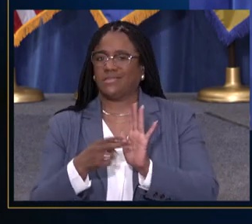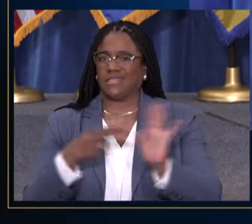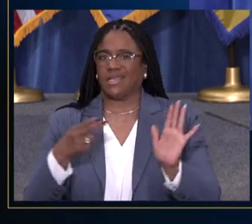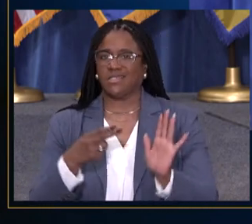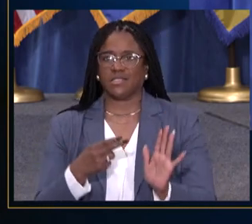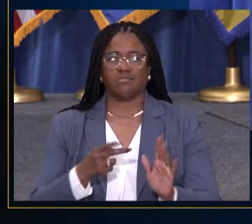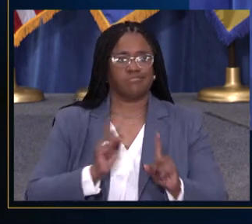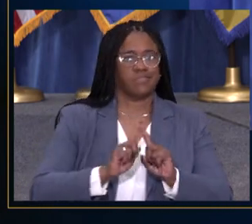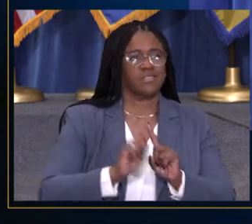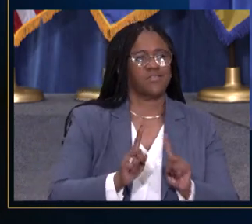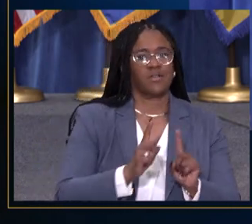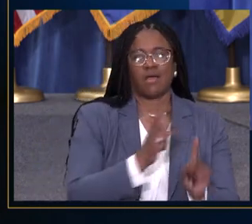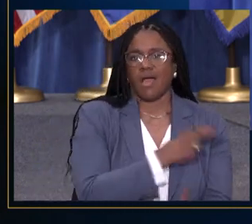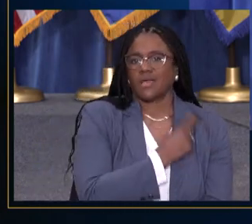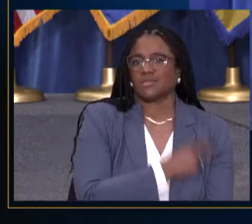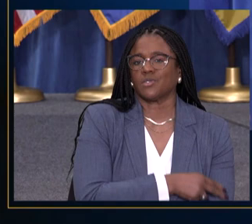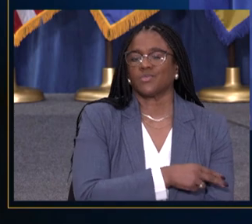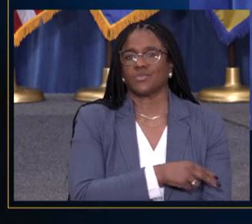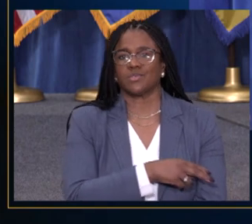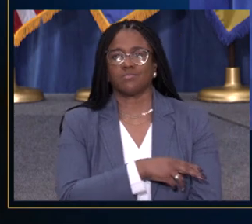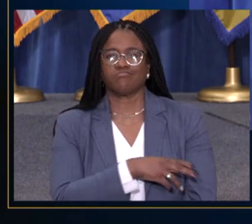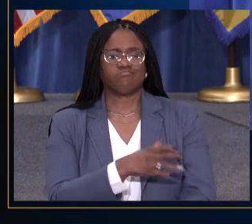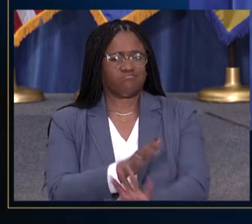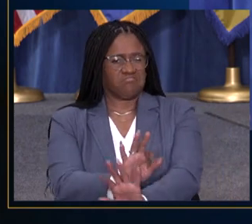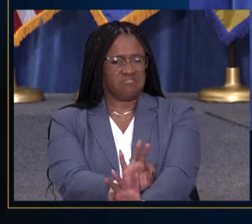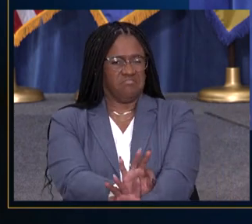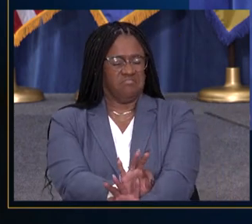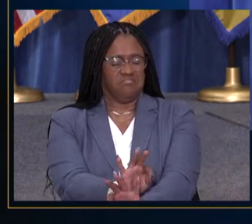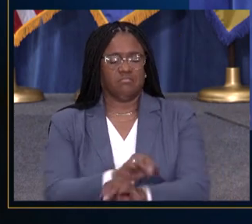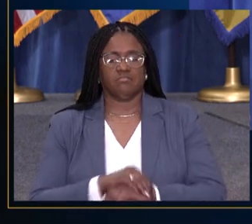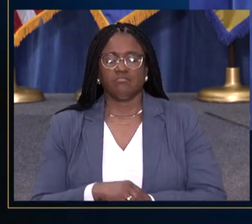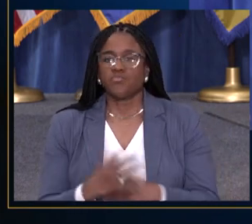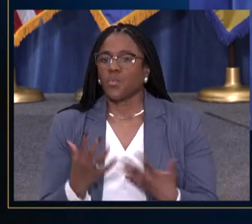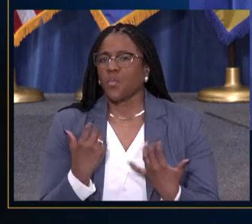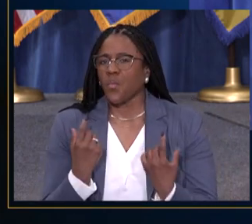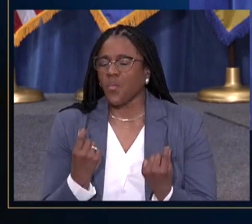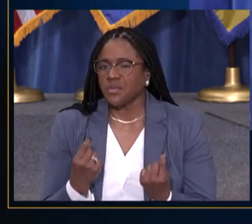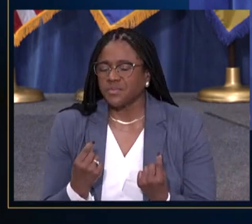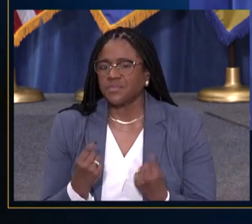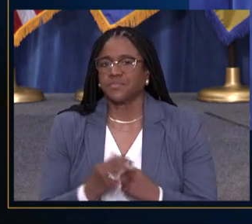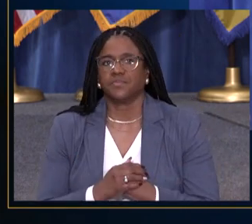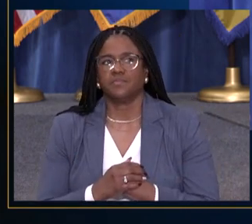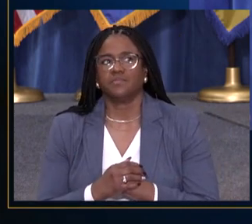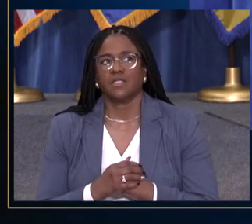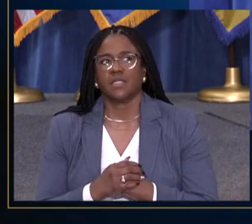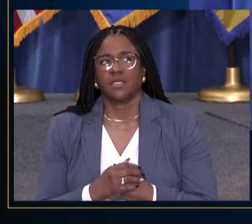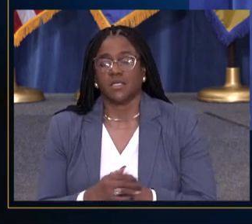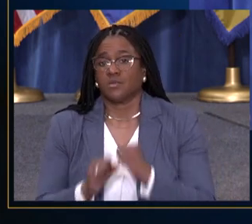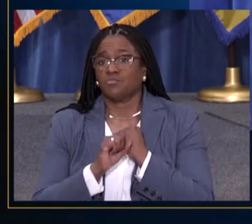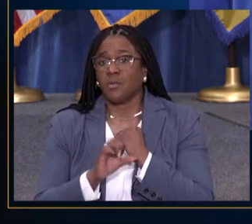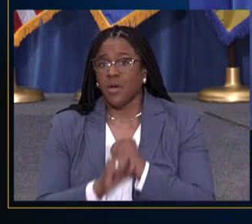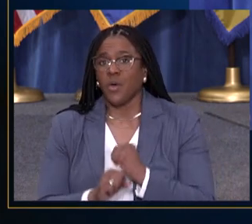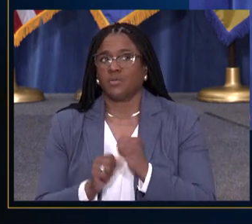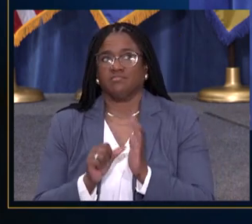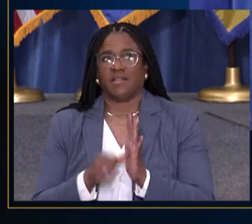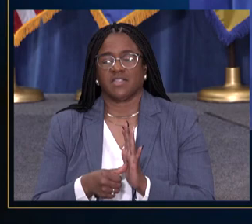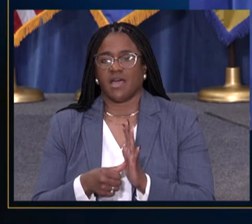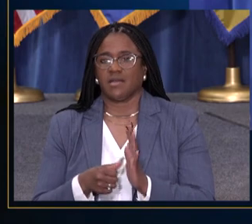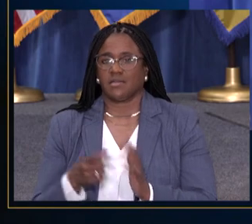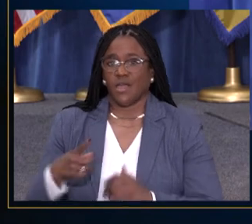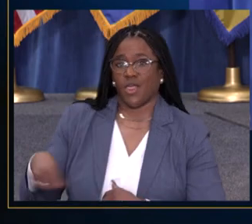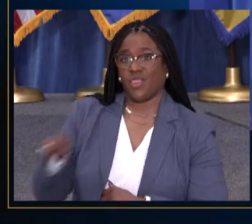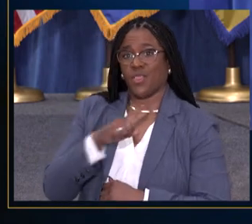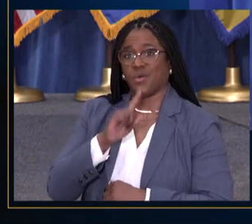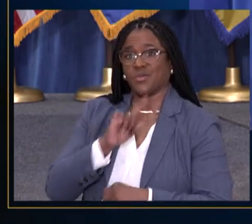different hospitals and things like that. And what we want to do is promote and emphasize those who